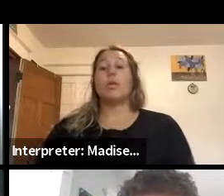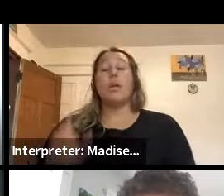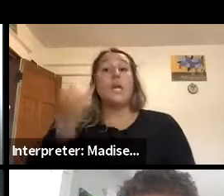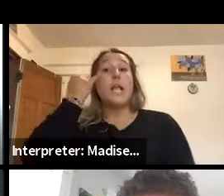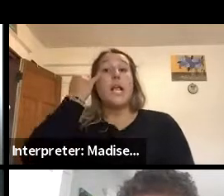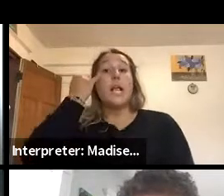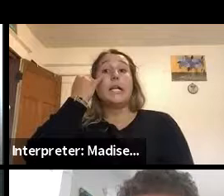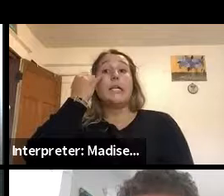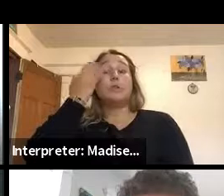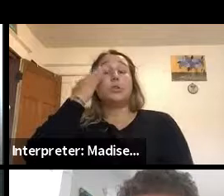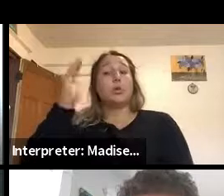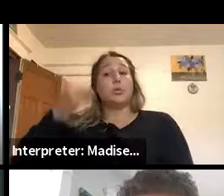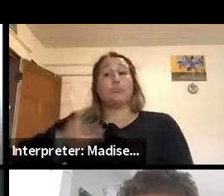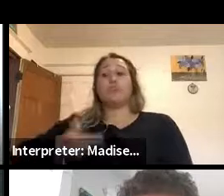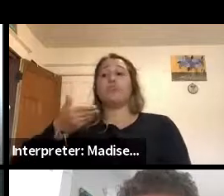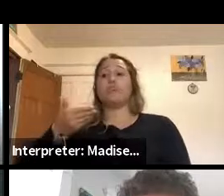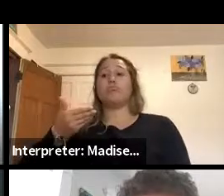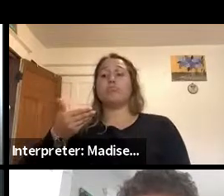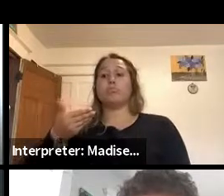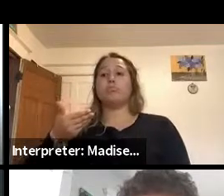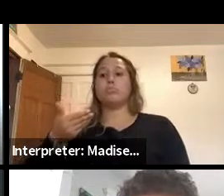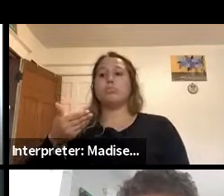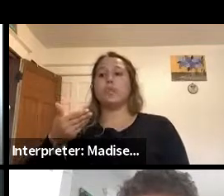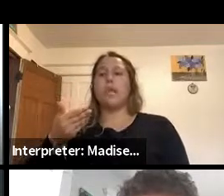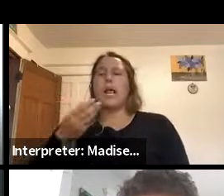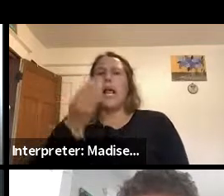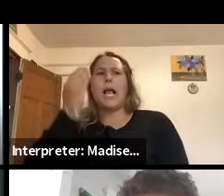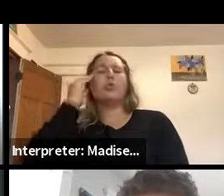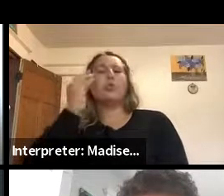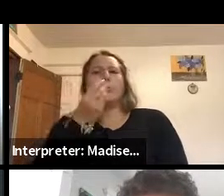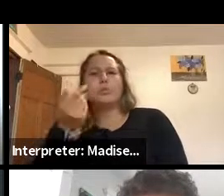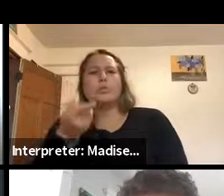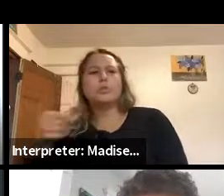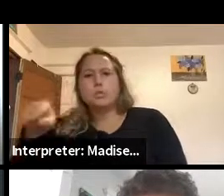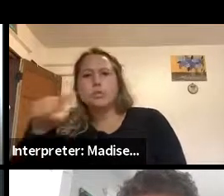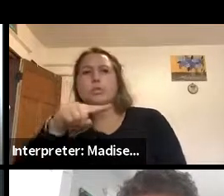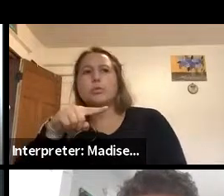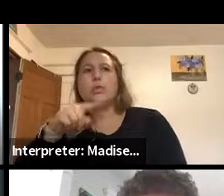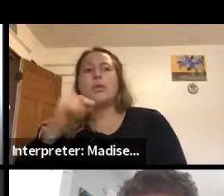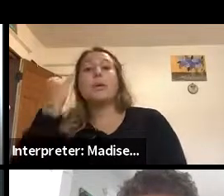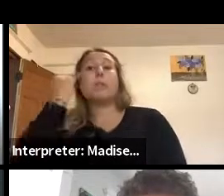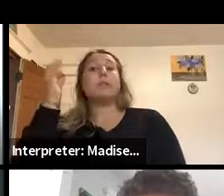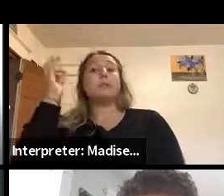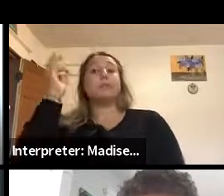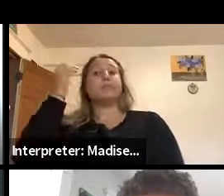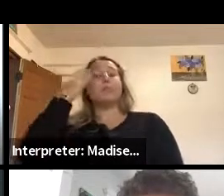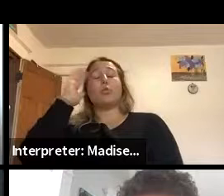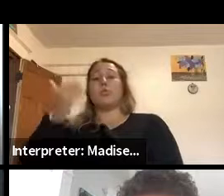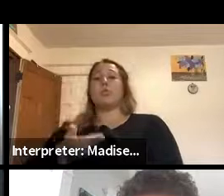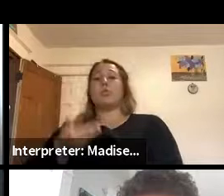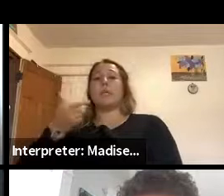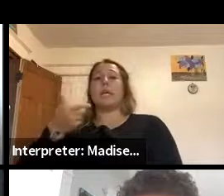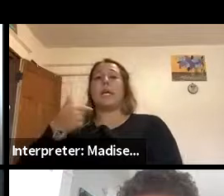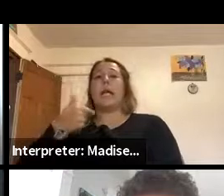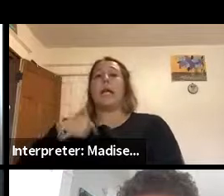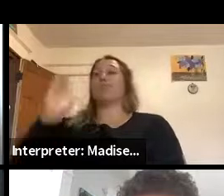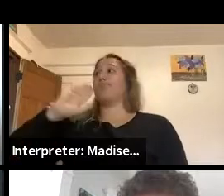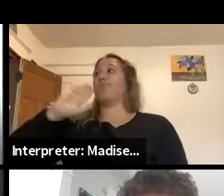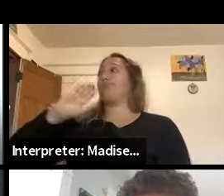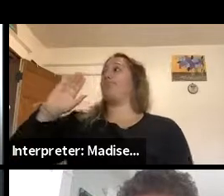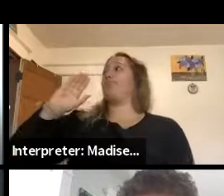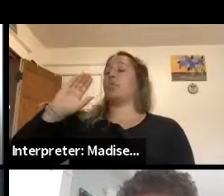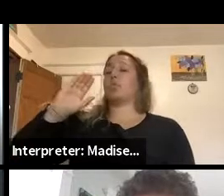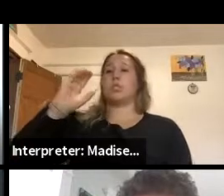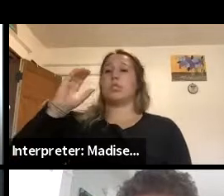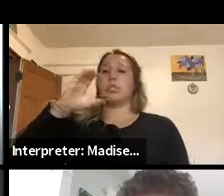me, some of you I know I worked with. Some of you that don't know me, I was the chief of staff of city council